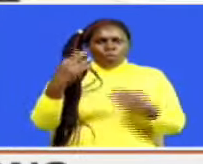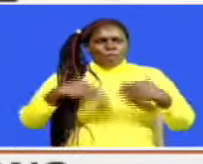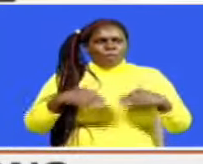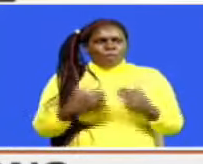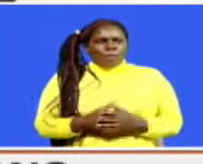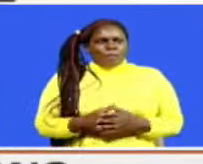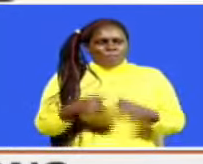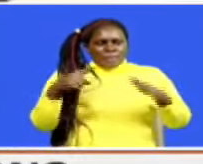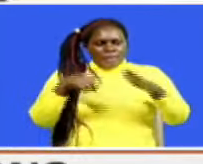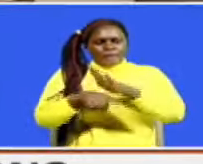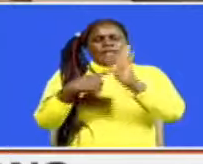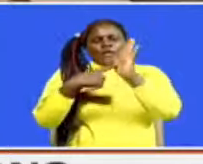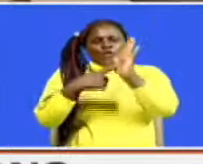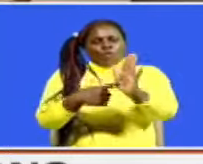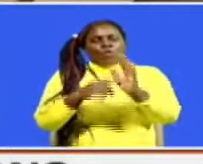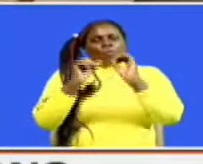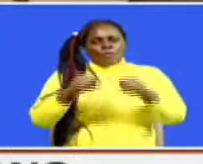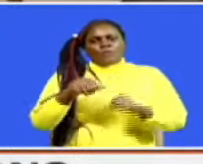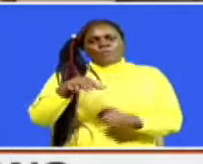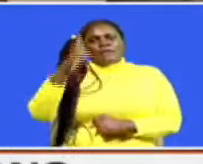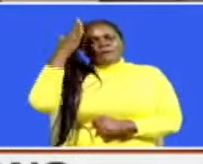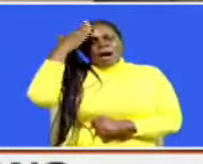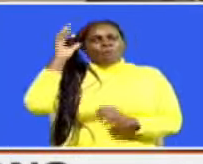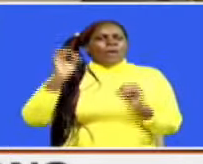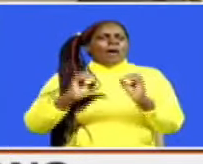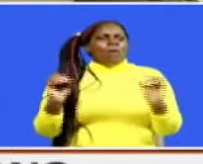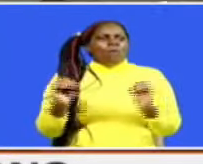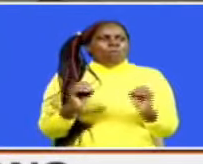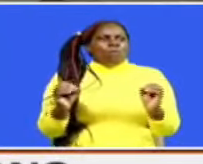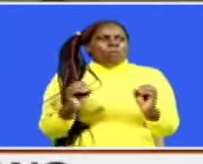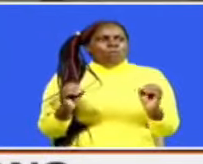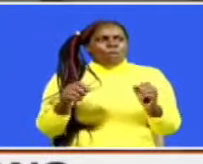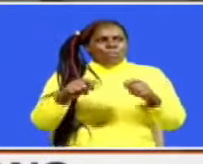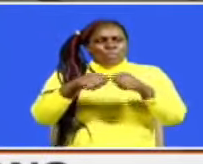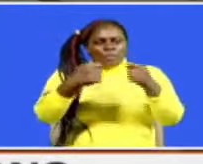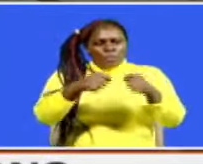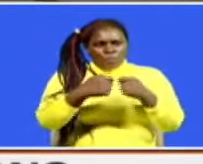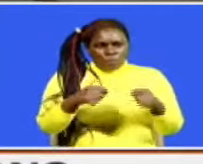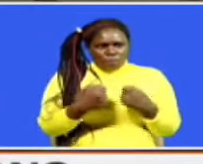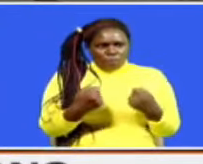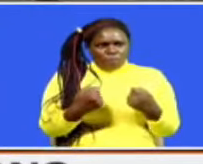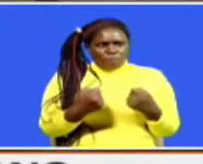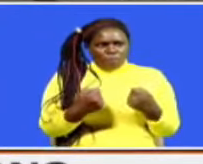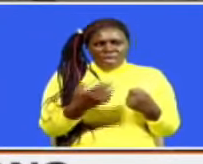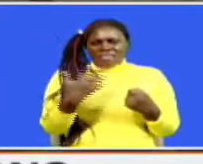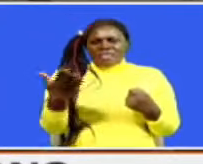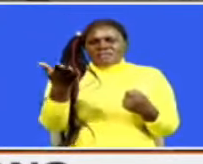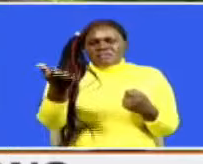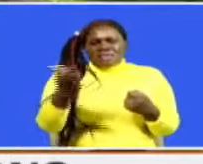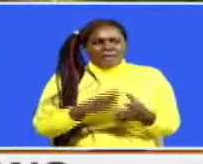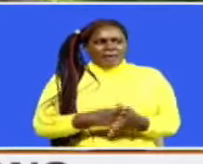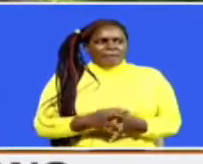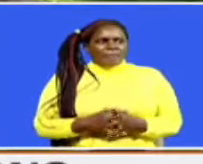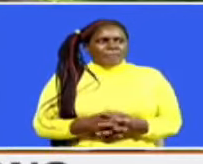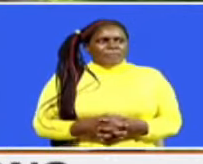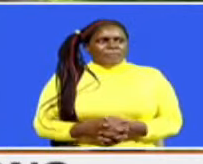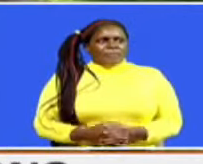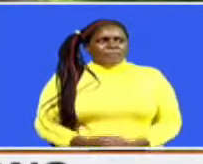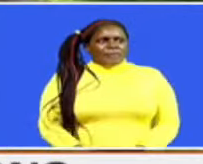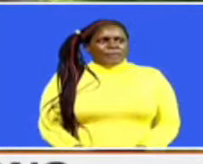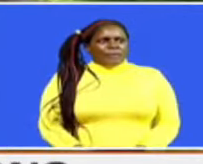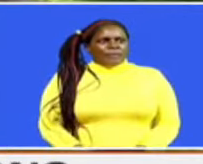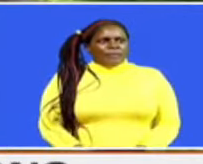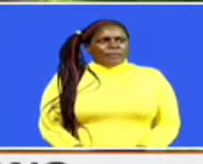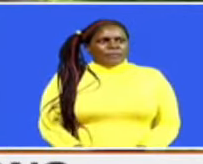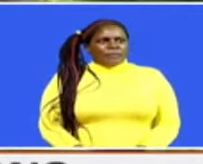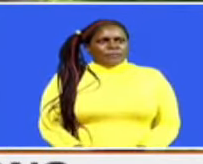The inside speaking to the possibility that they were caught unawares by the demolitions as their valuables are intact.